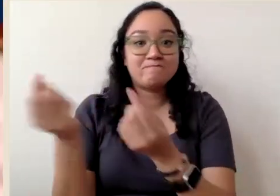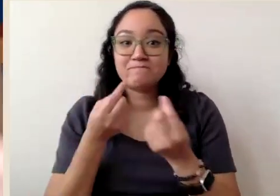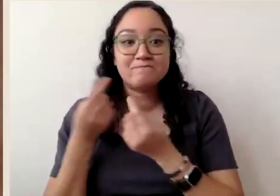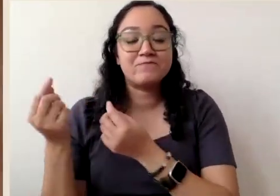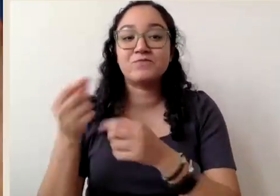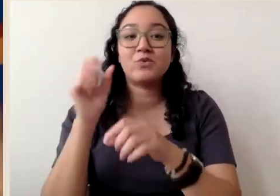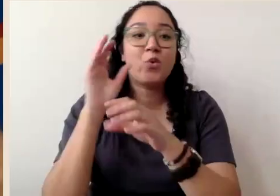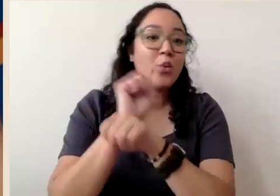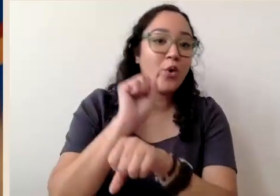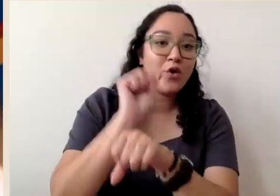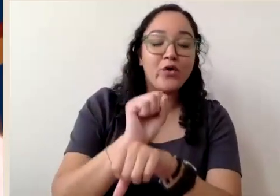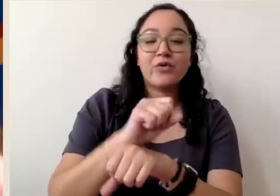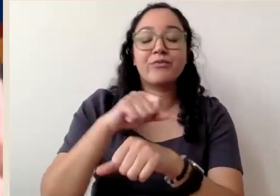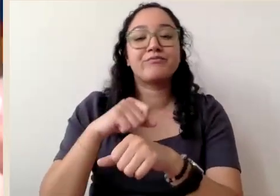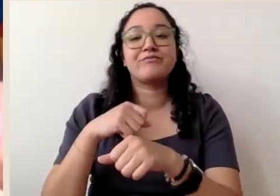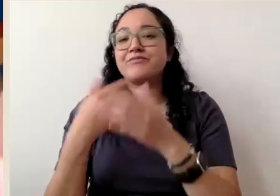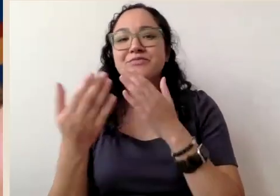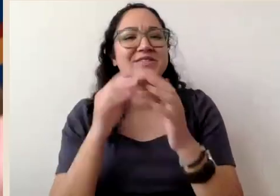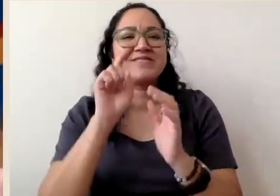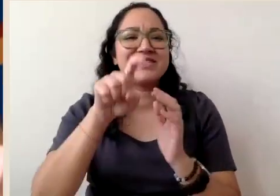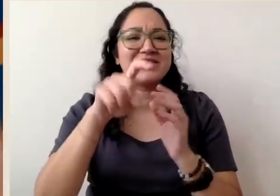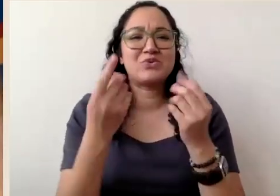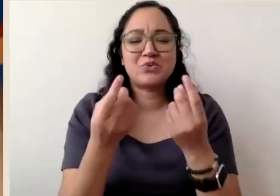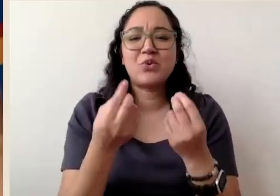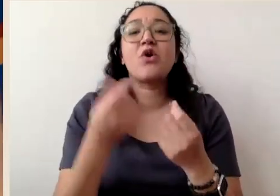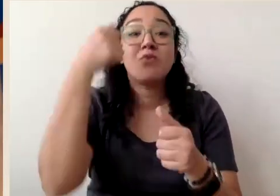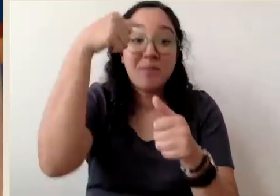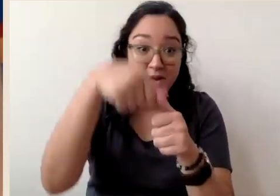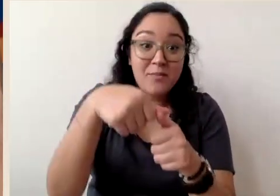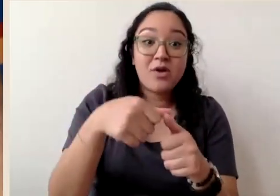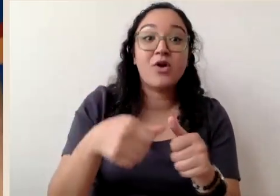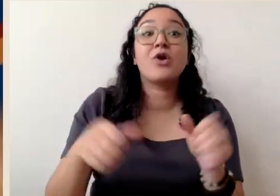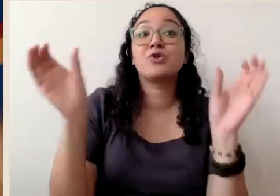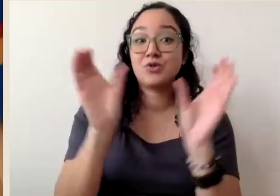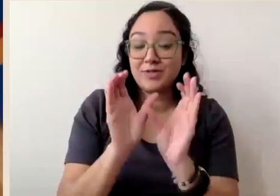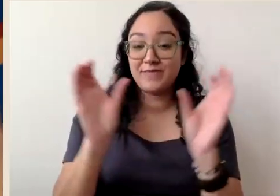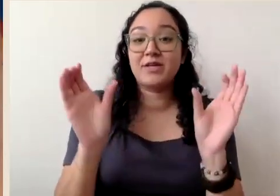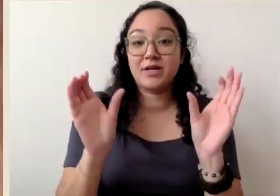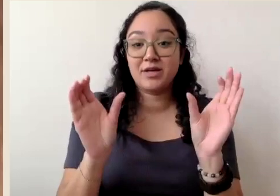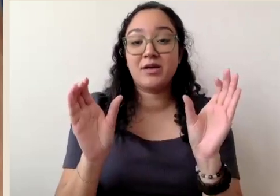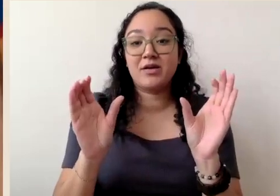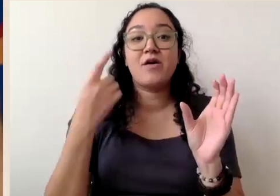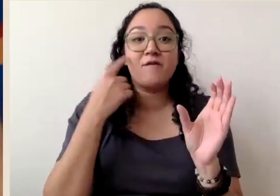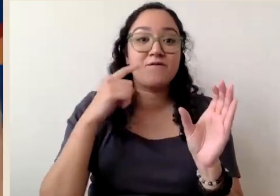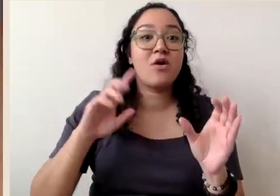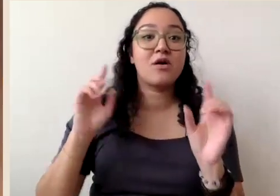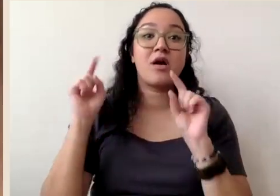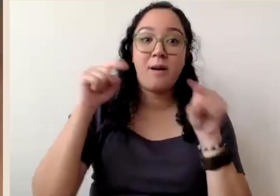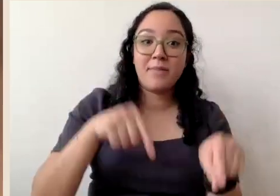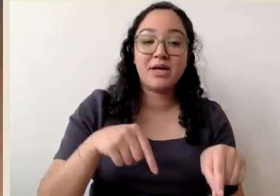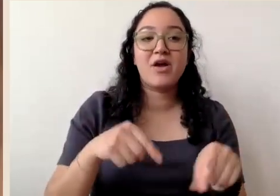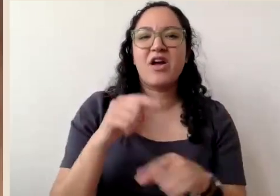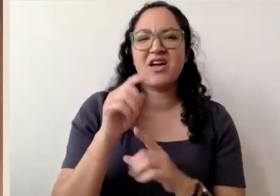go back to work, anything that you got to do, just remember you will get the certificate of attendance 48